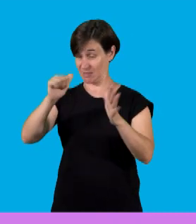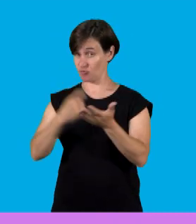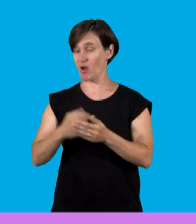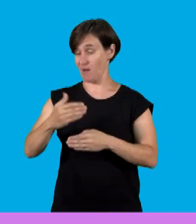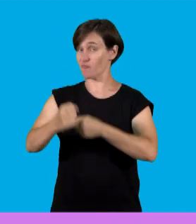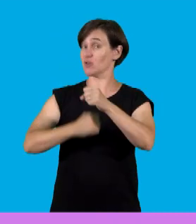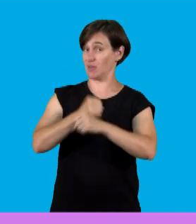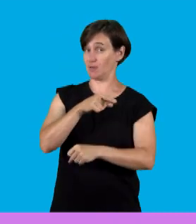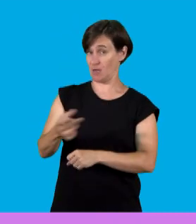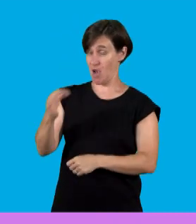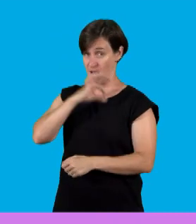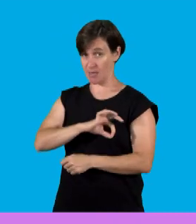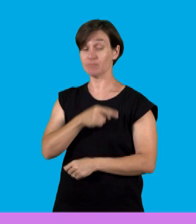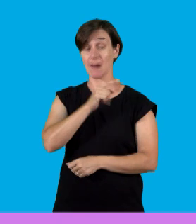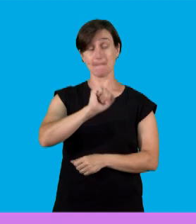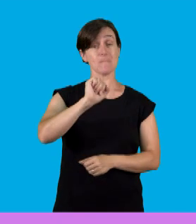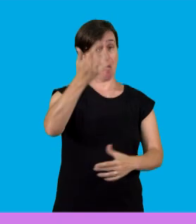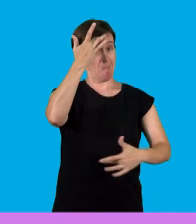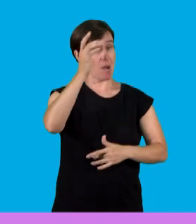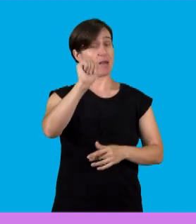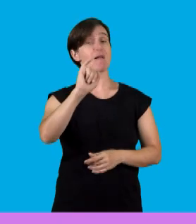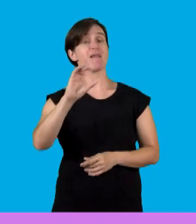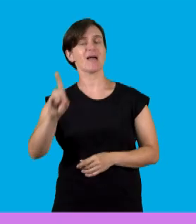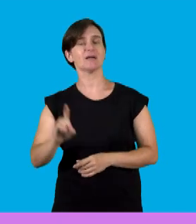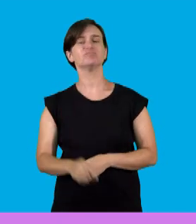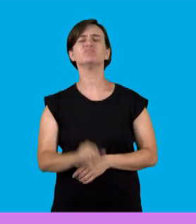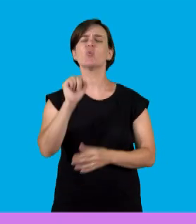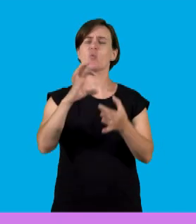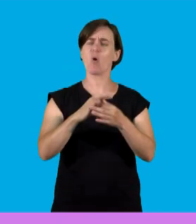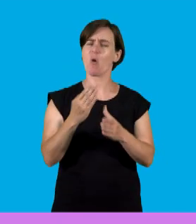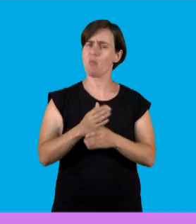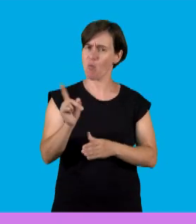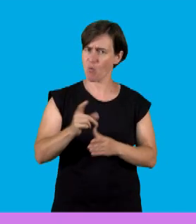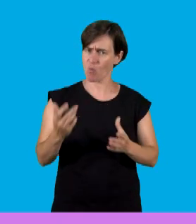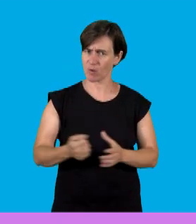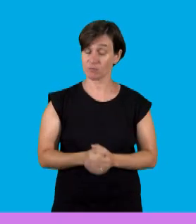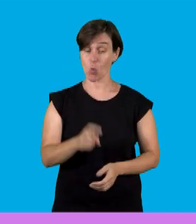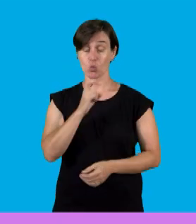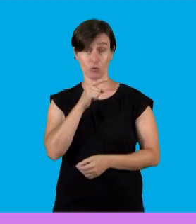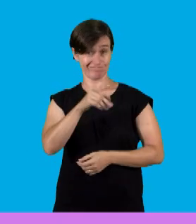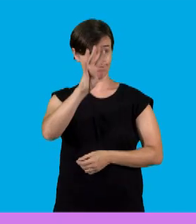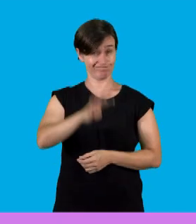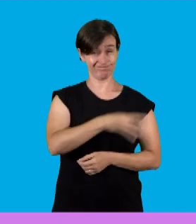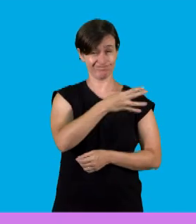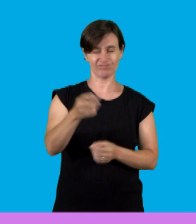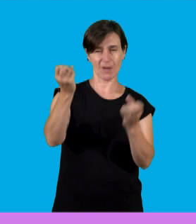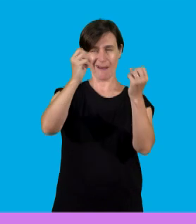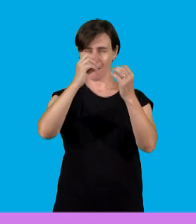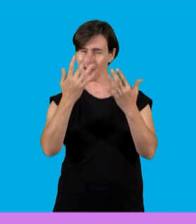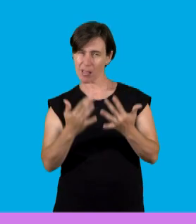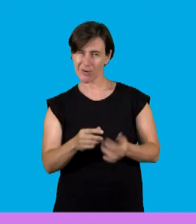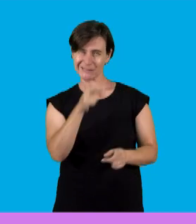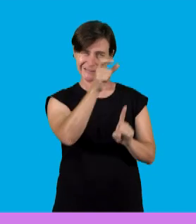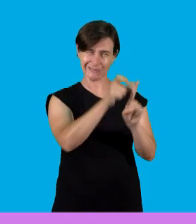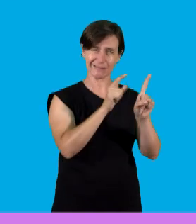365,456 rand, right? He belongs to a medical aid scheme. So what is your homework for this week? Use the tax table to calculate how